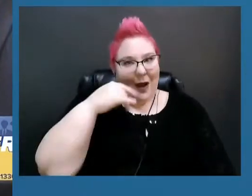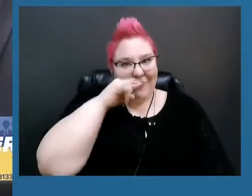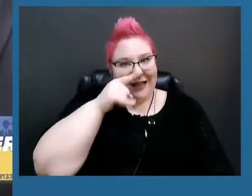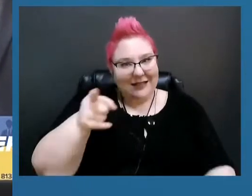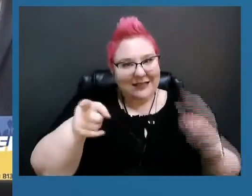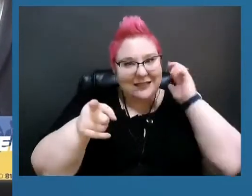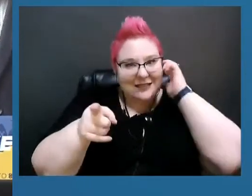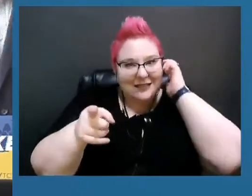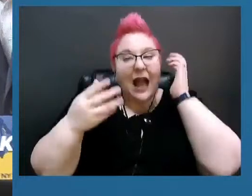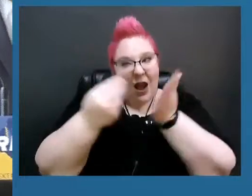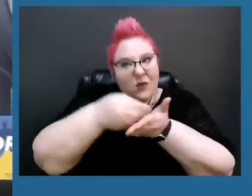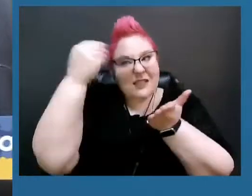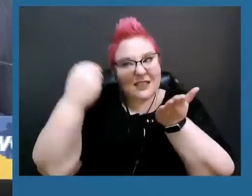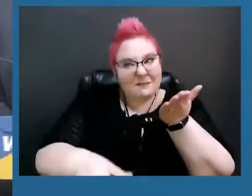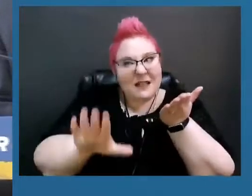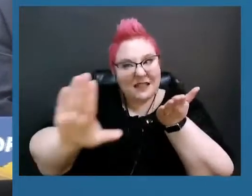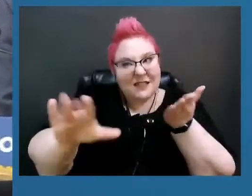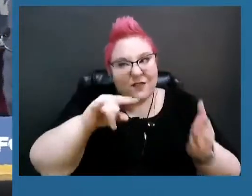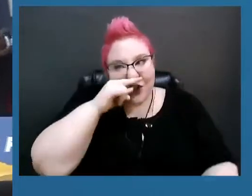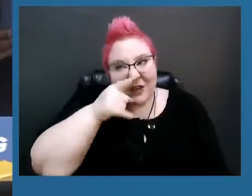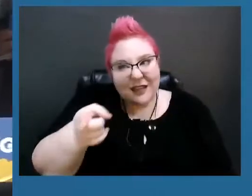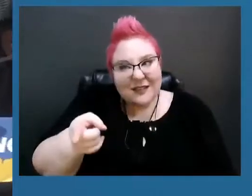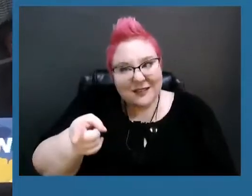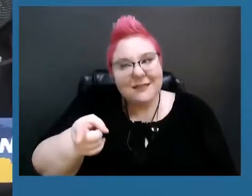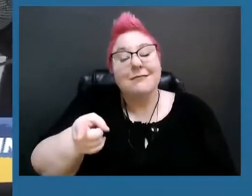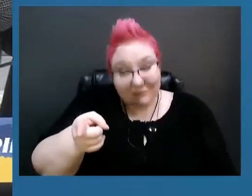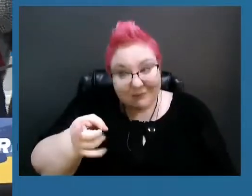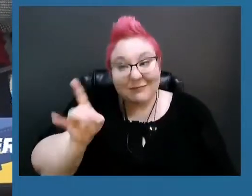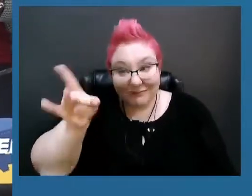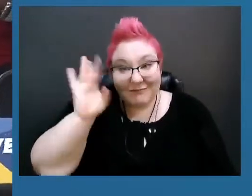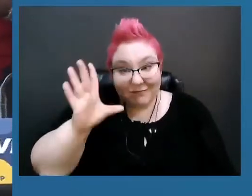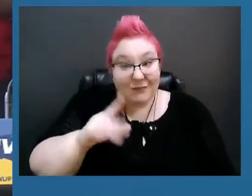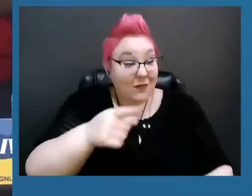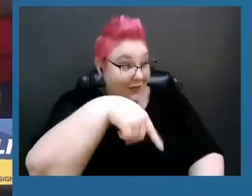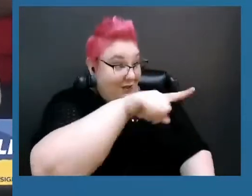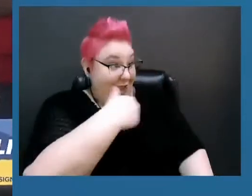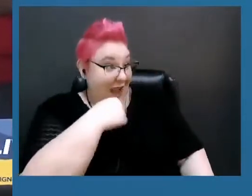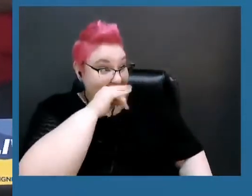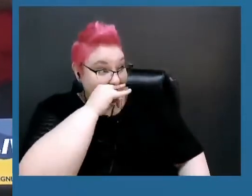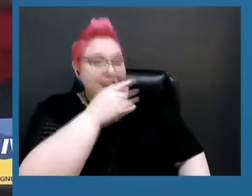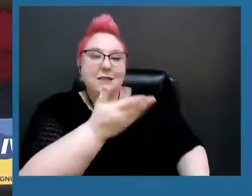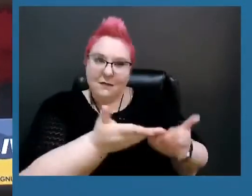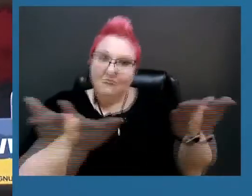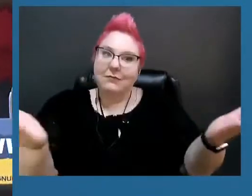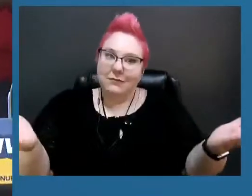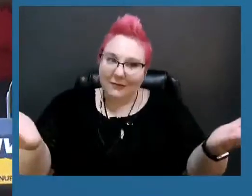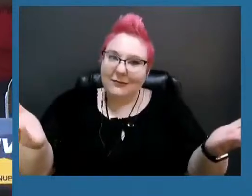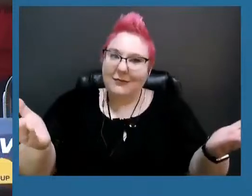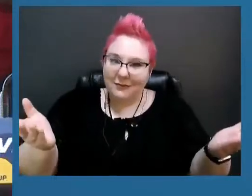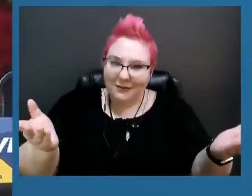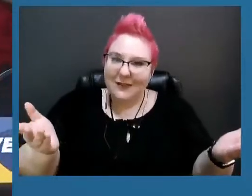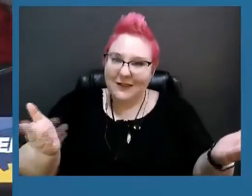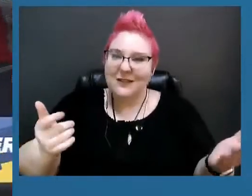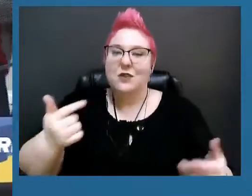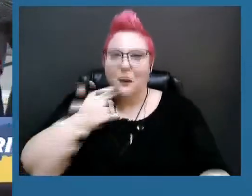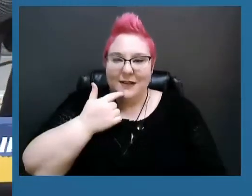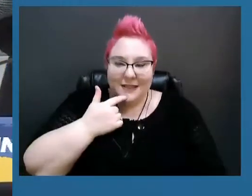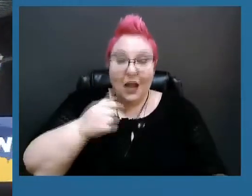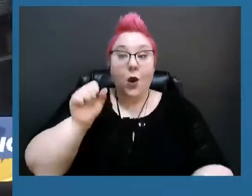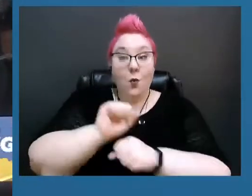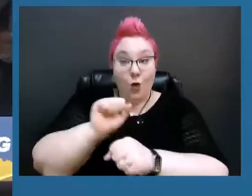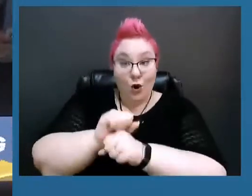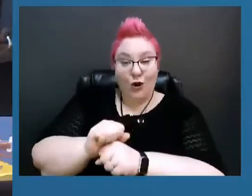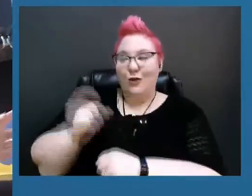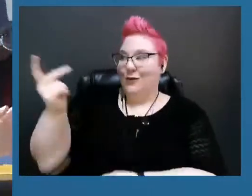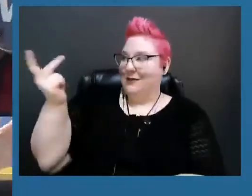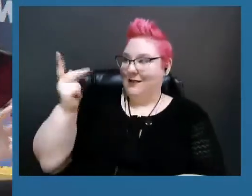How expensive are your kids? Very expensive. Anybody else got kids out here? Okay. So we said, working with Carl Heastie and Andre Stewart